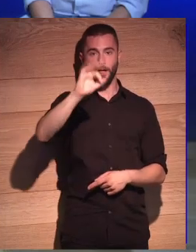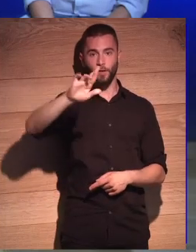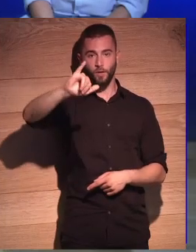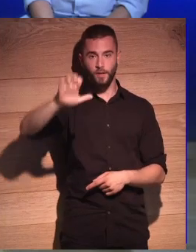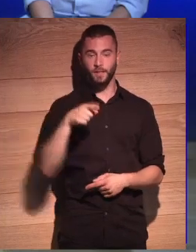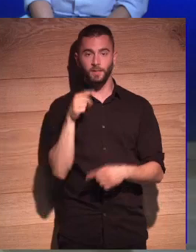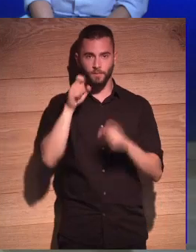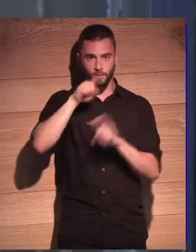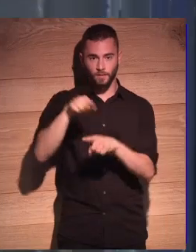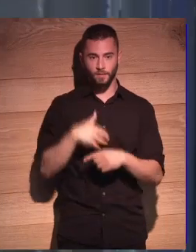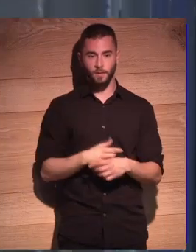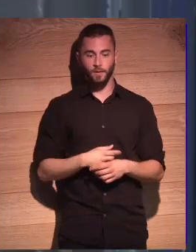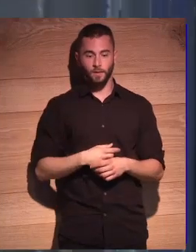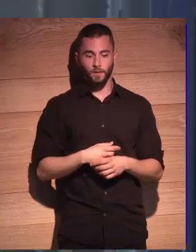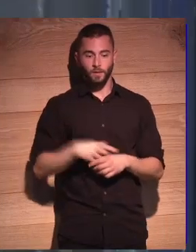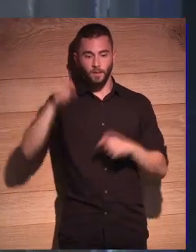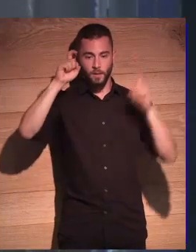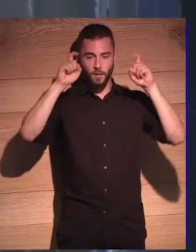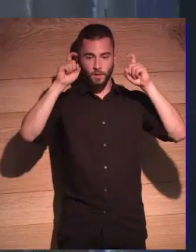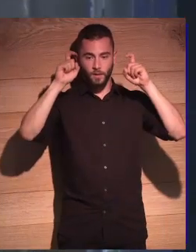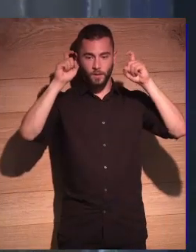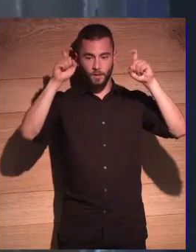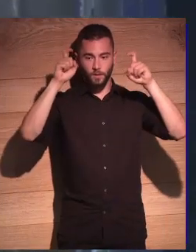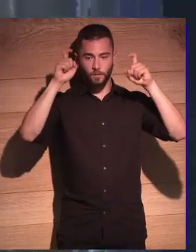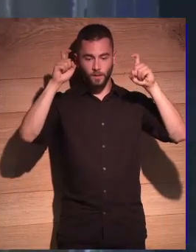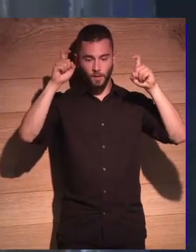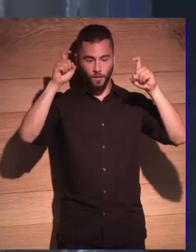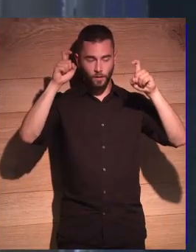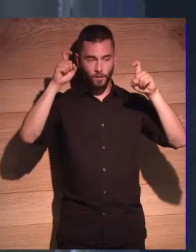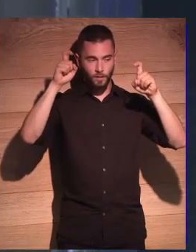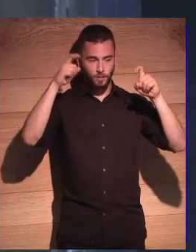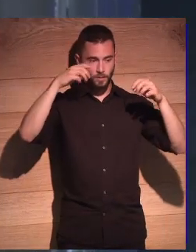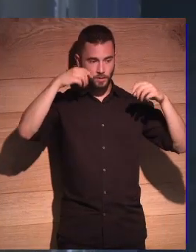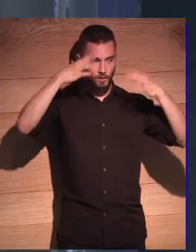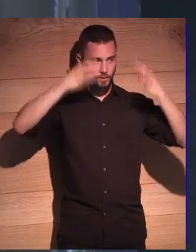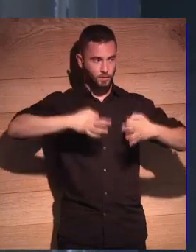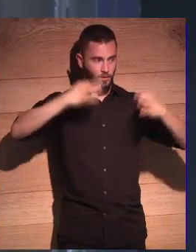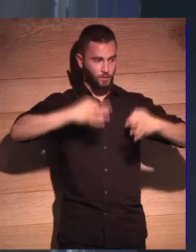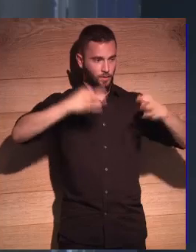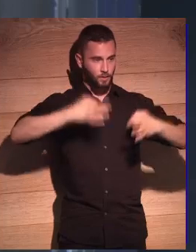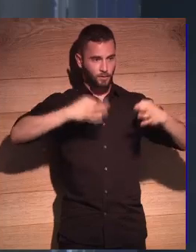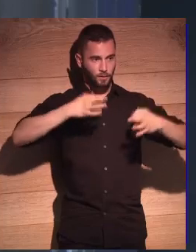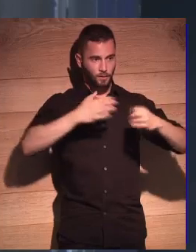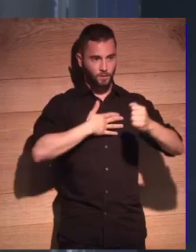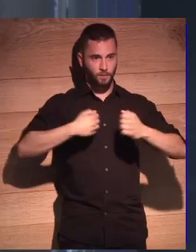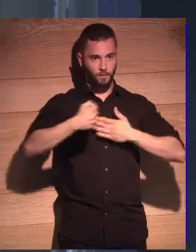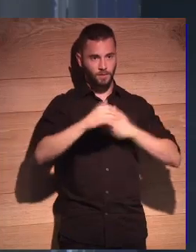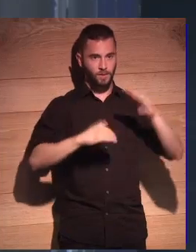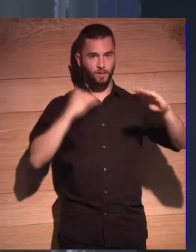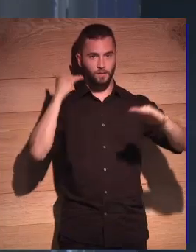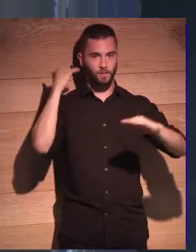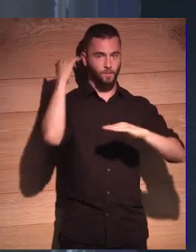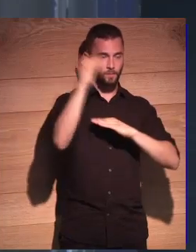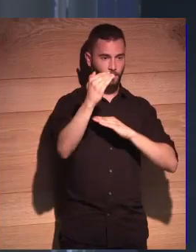I think, would immersive technologies the tool to teach emotional intelligence beyond